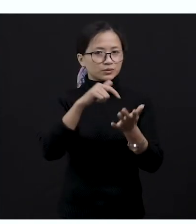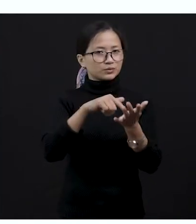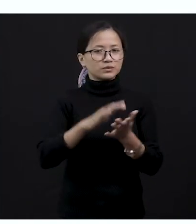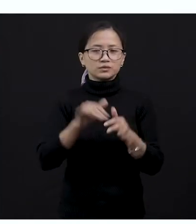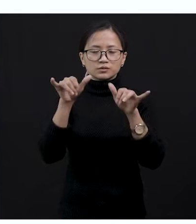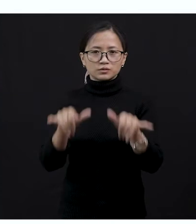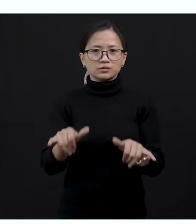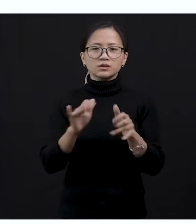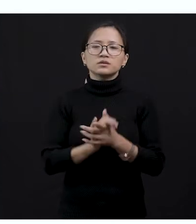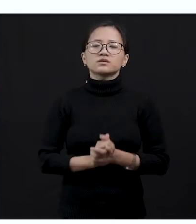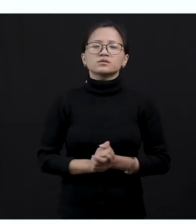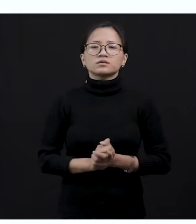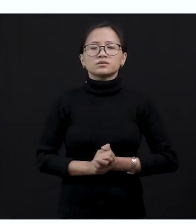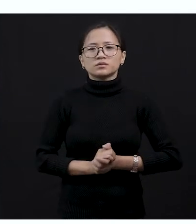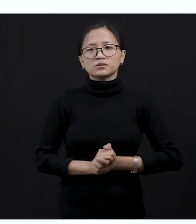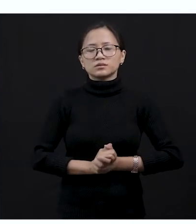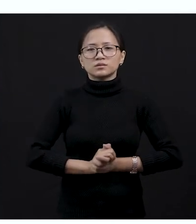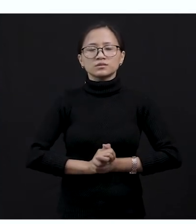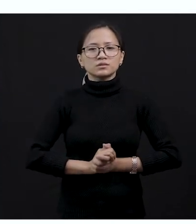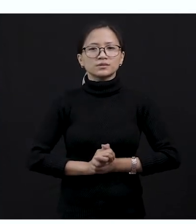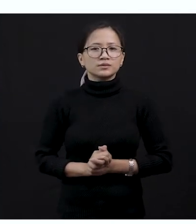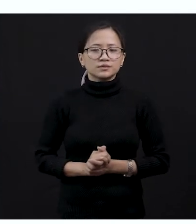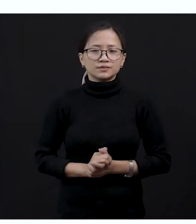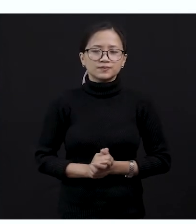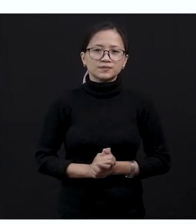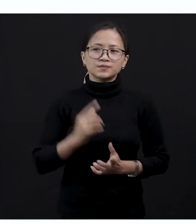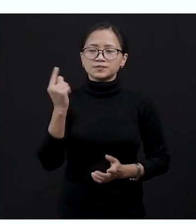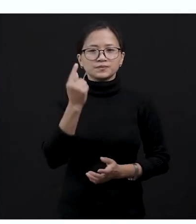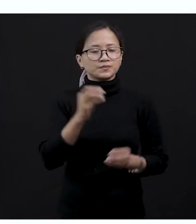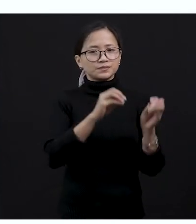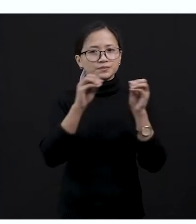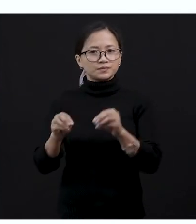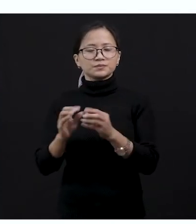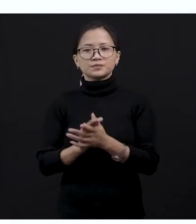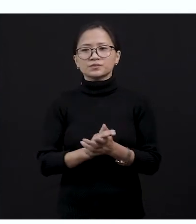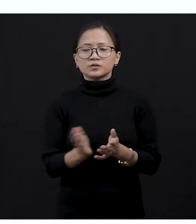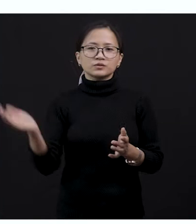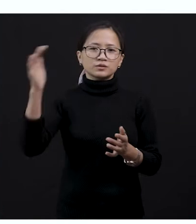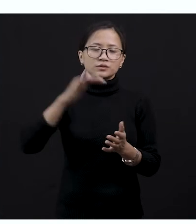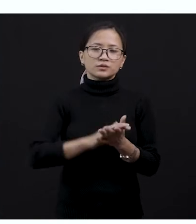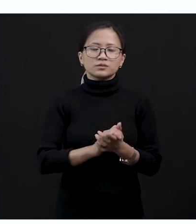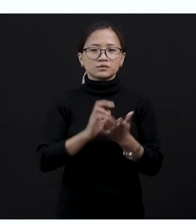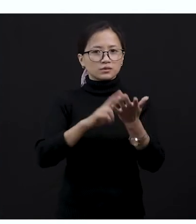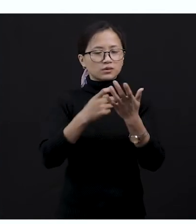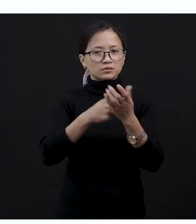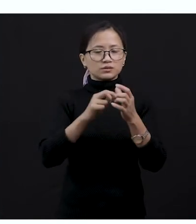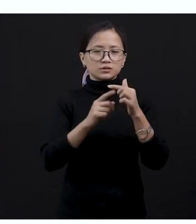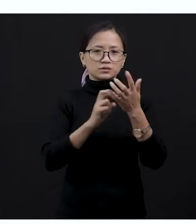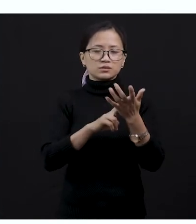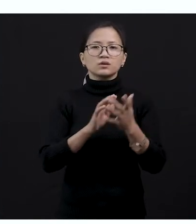earth stays and that is the earth's axis, and it used to move from that axis, that is